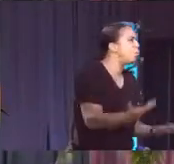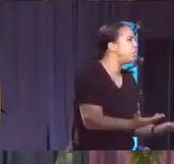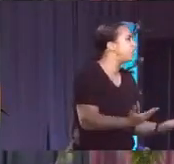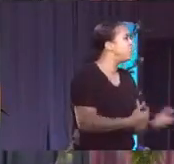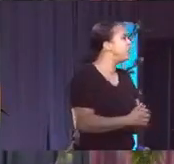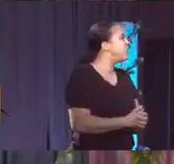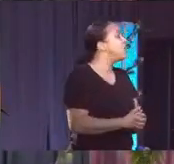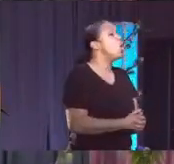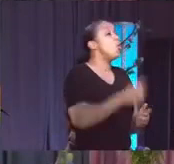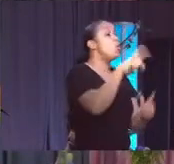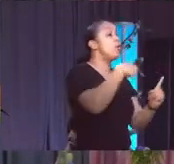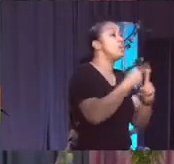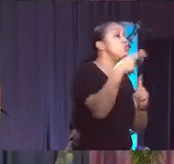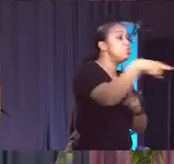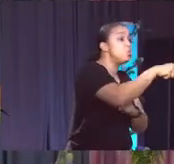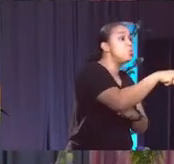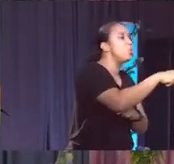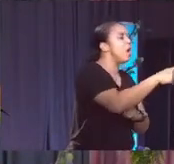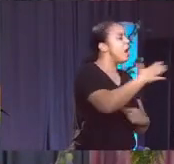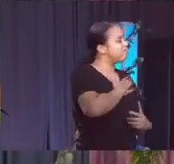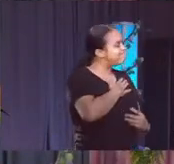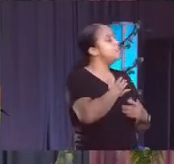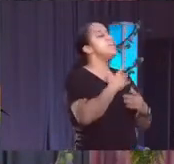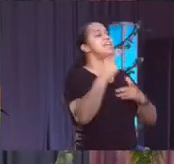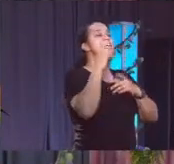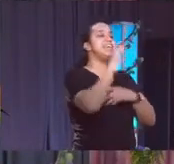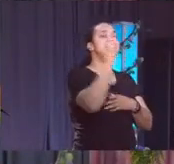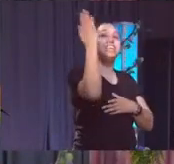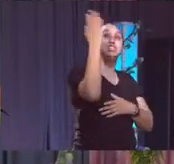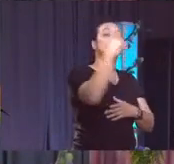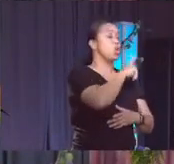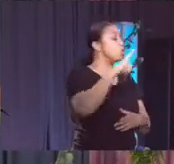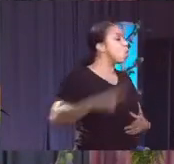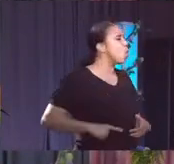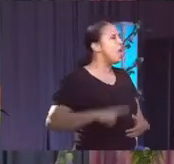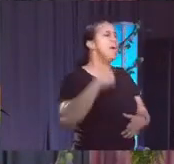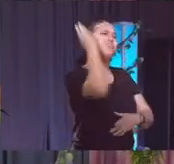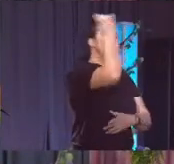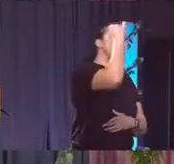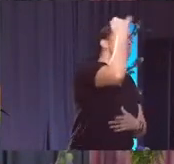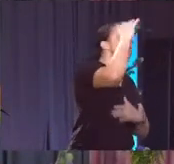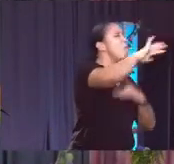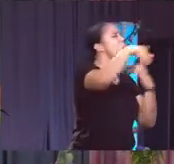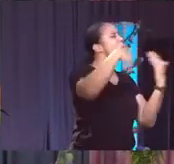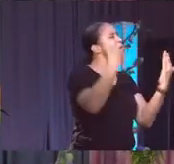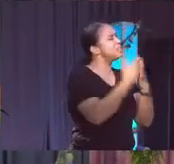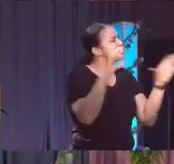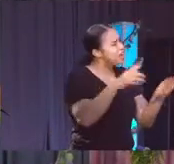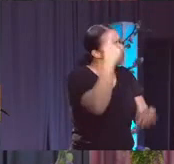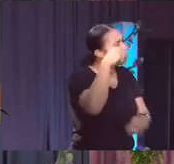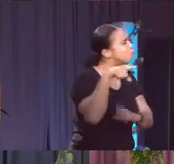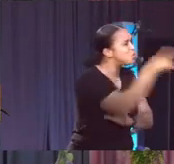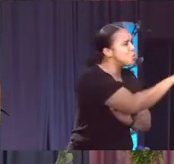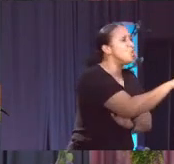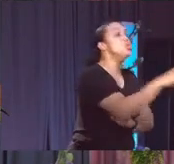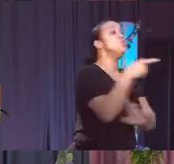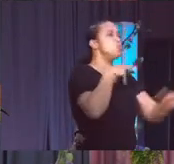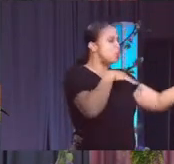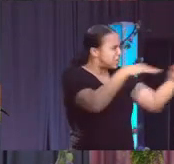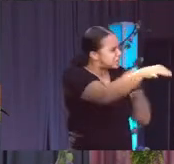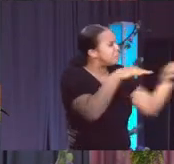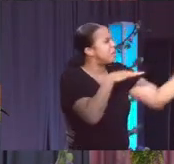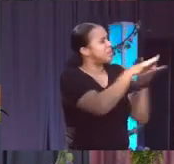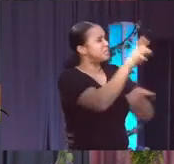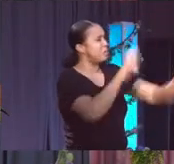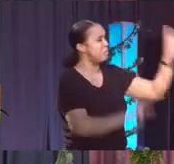morning? When you set him apart as Lord, and you think about all that he's done for you, you can begin to explain to